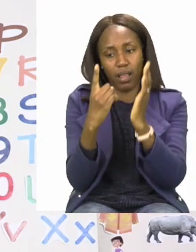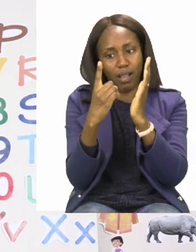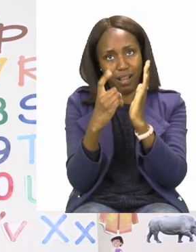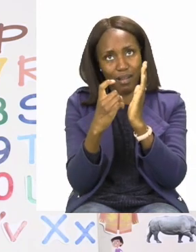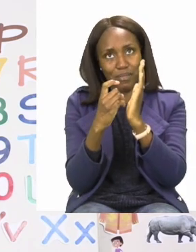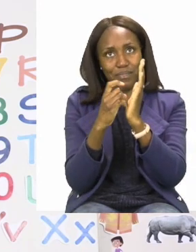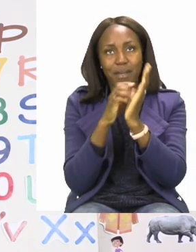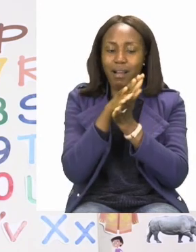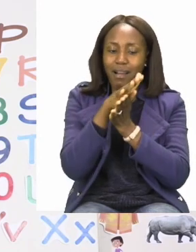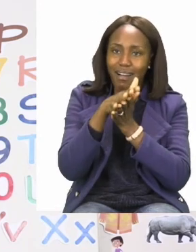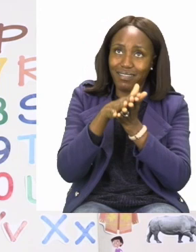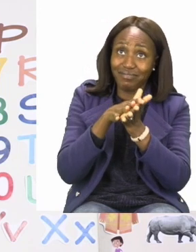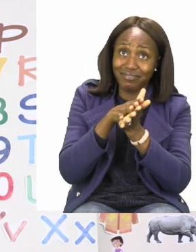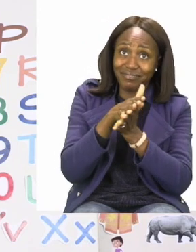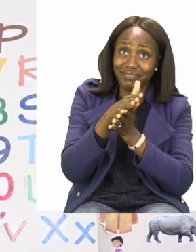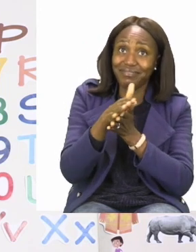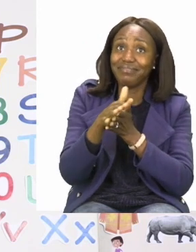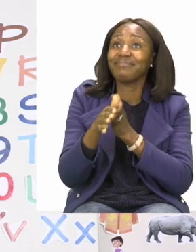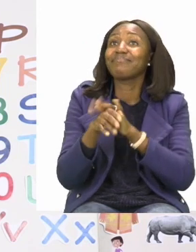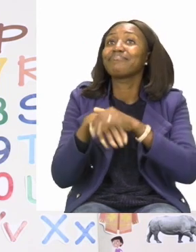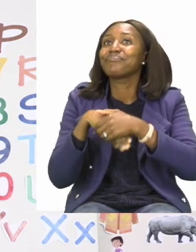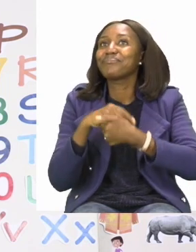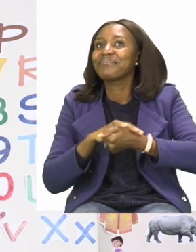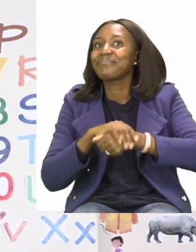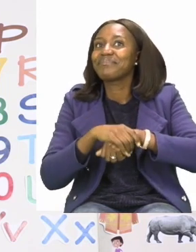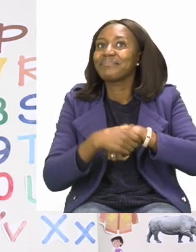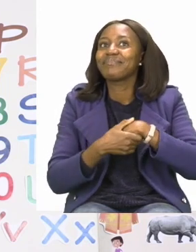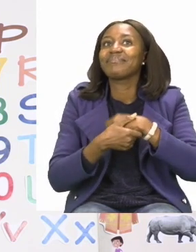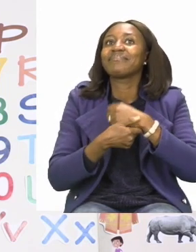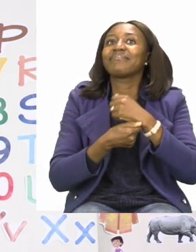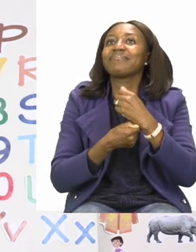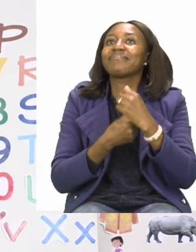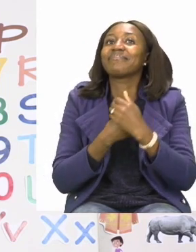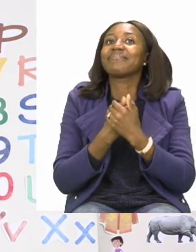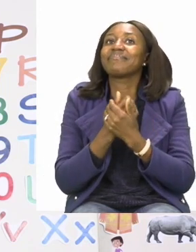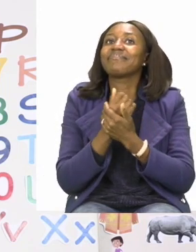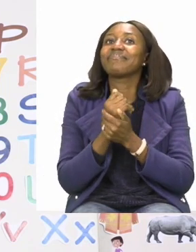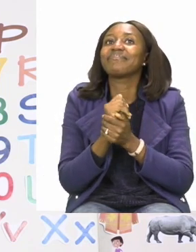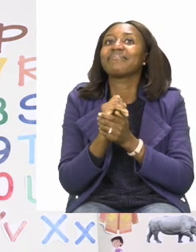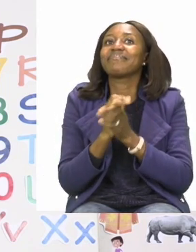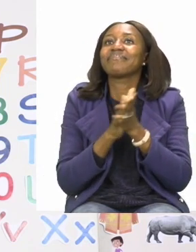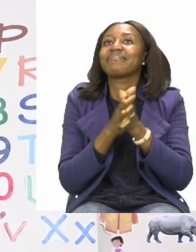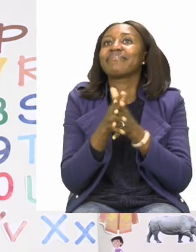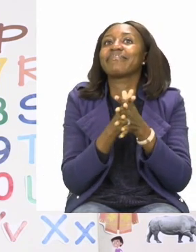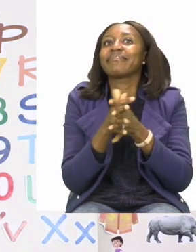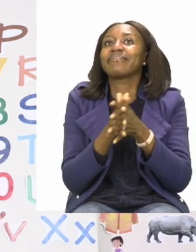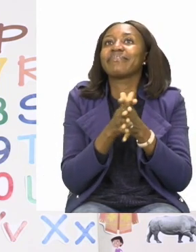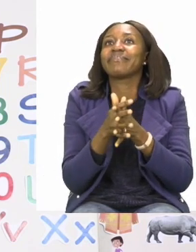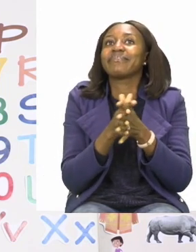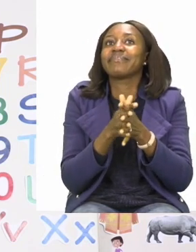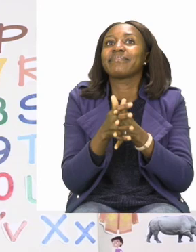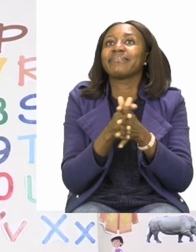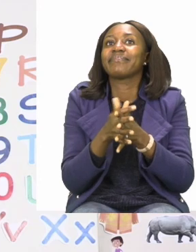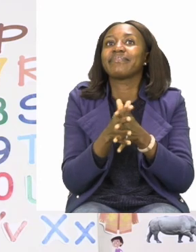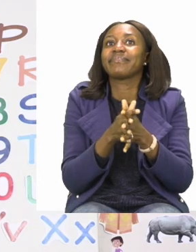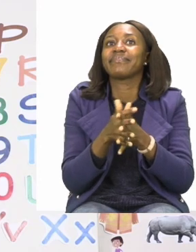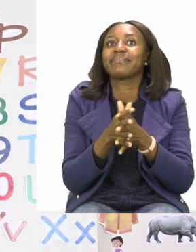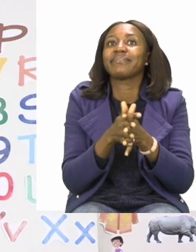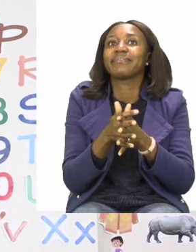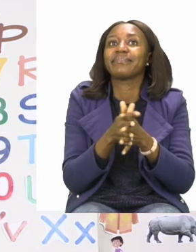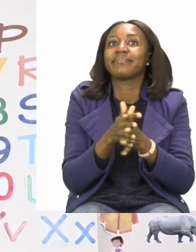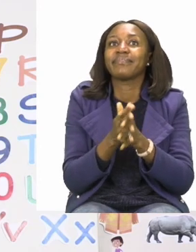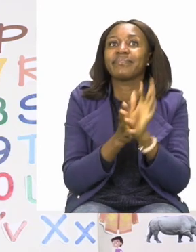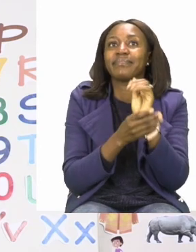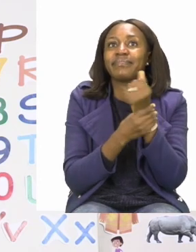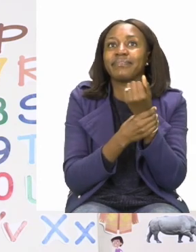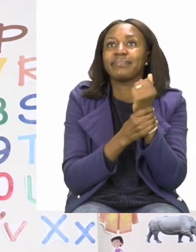and we rub inside our hands, around our hands, in between our fingers,